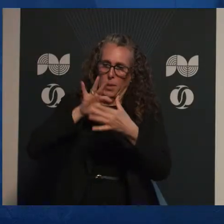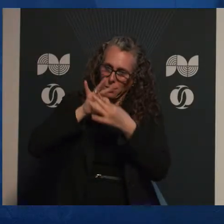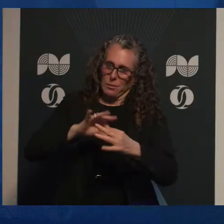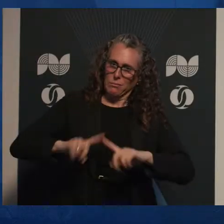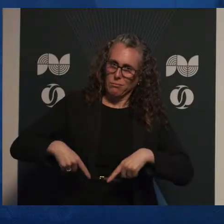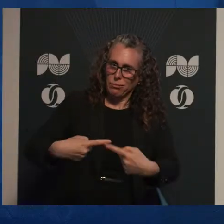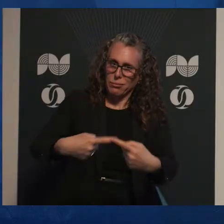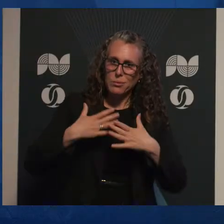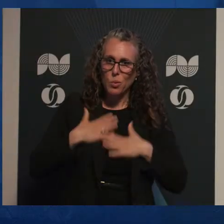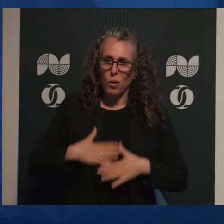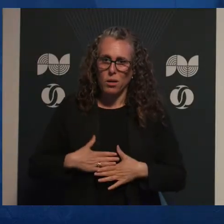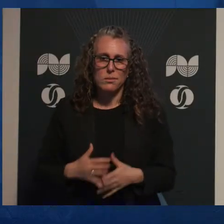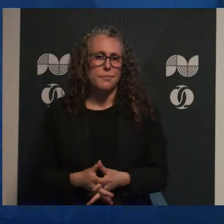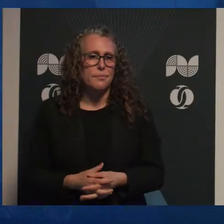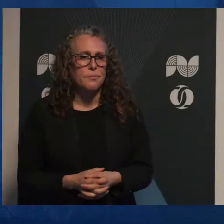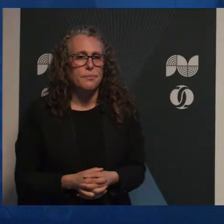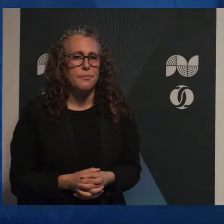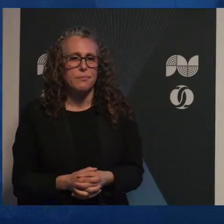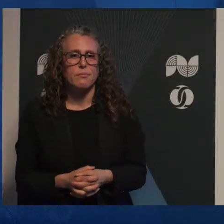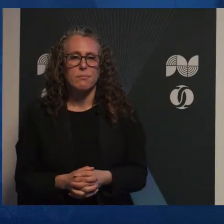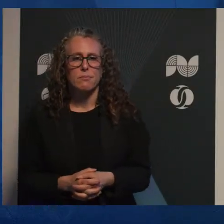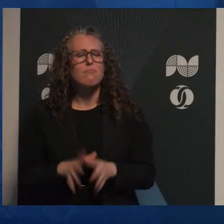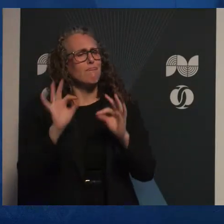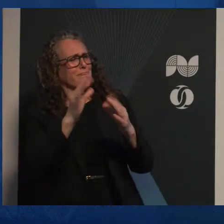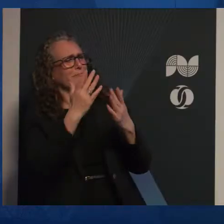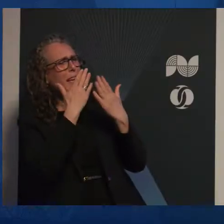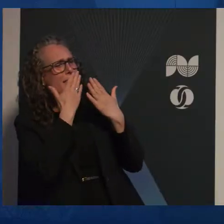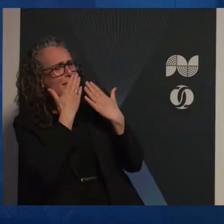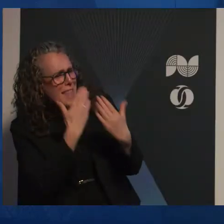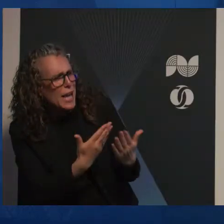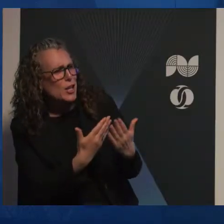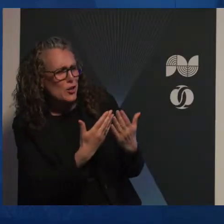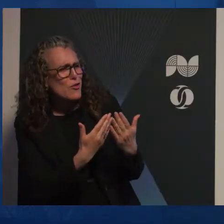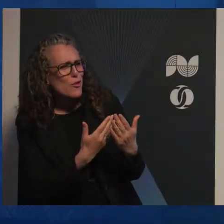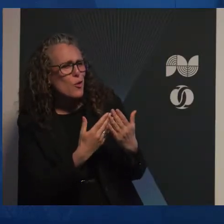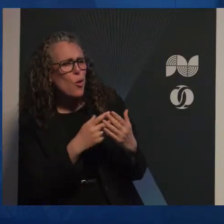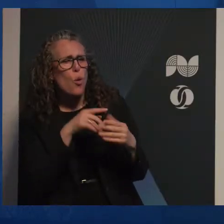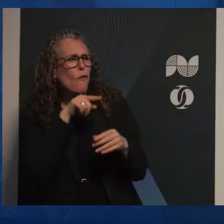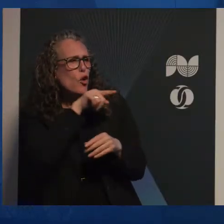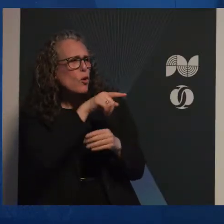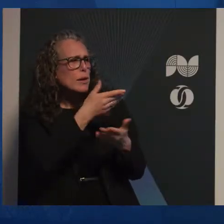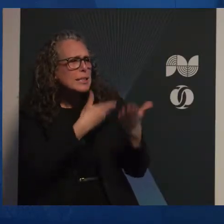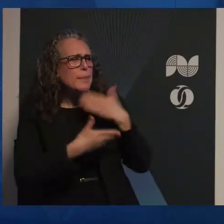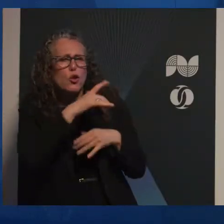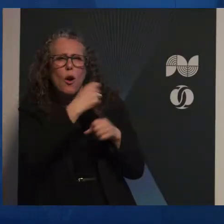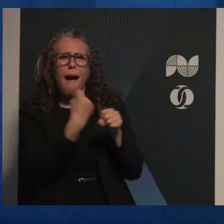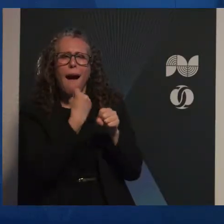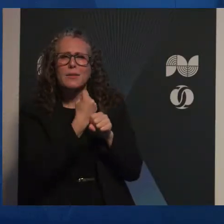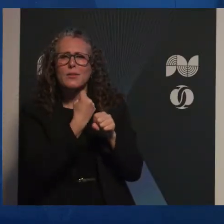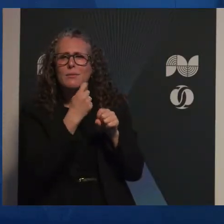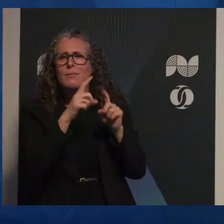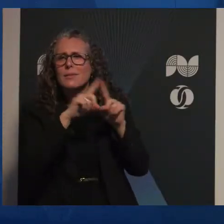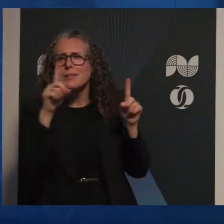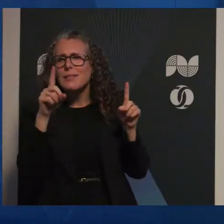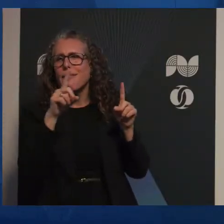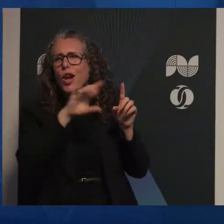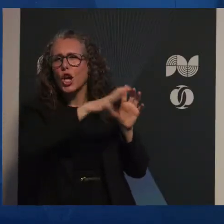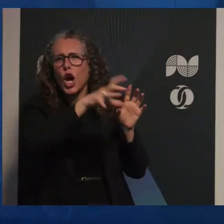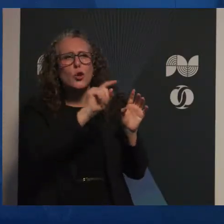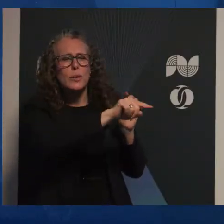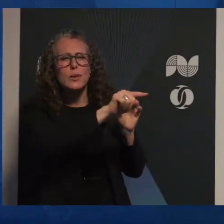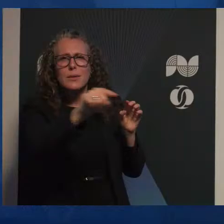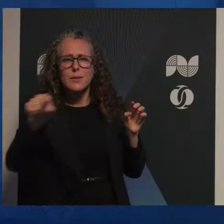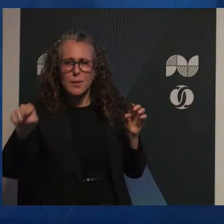very much, Mark, and thanks for bringing in those dimensions of what you do in the countries and the sort of content of the policies, because it allows me to show some of the